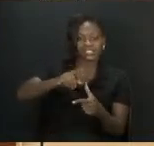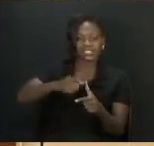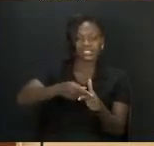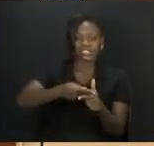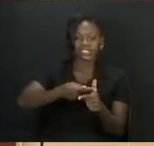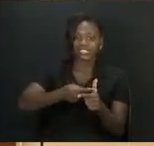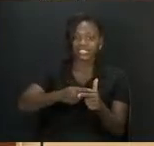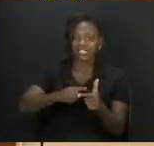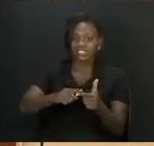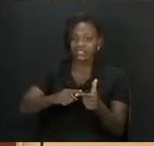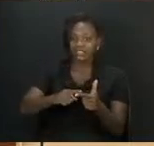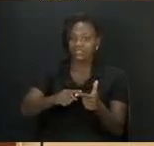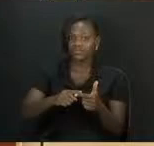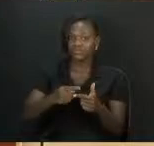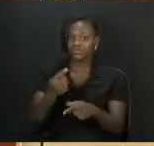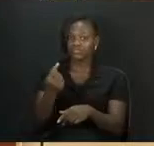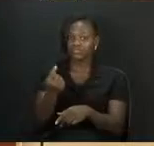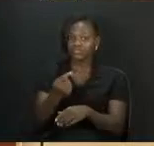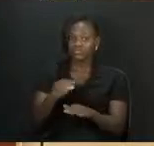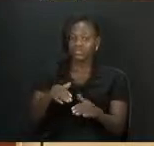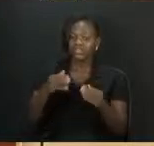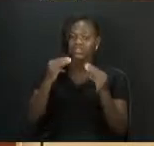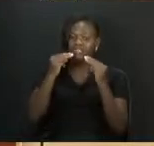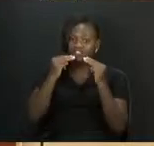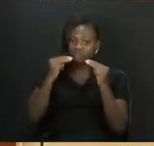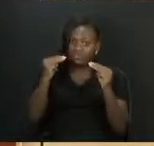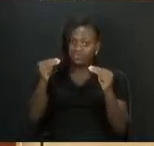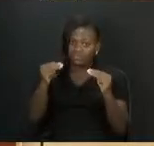Tuesday, we can take the motion. Can you give that indication?